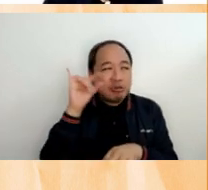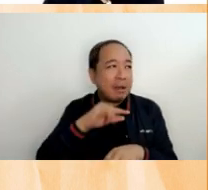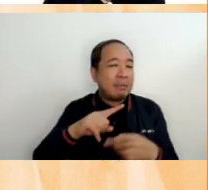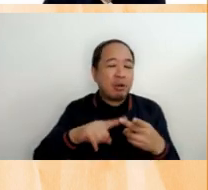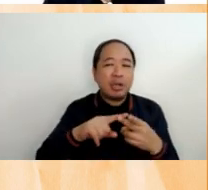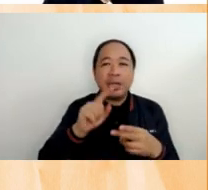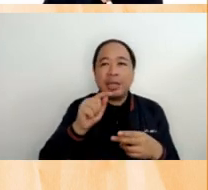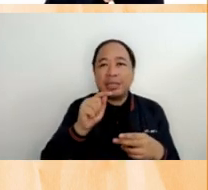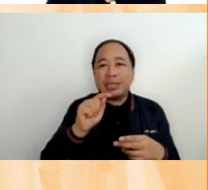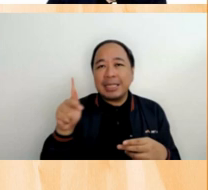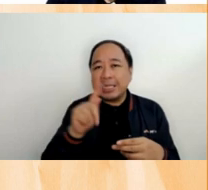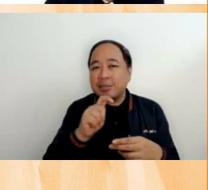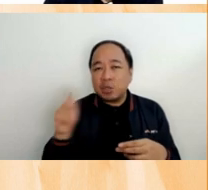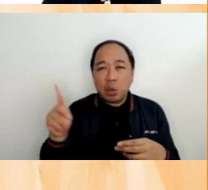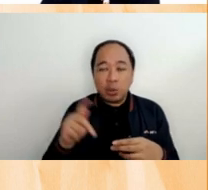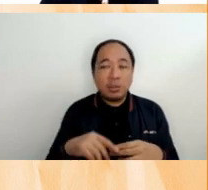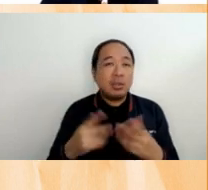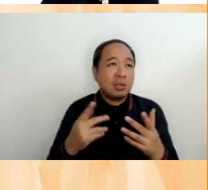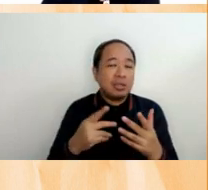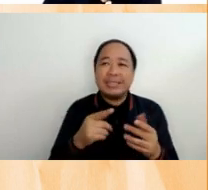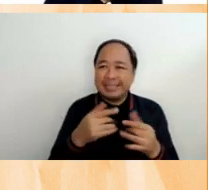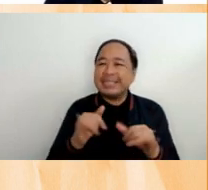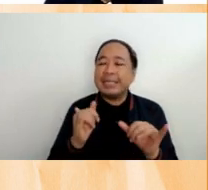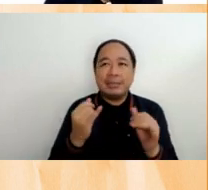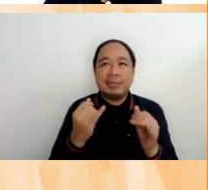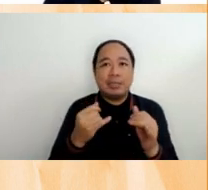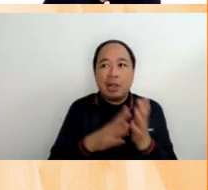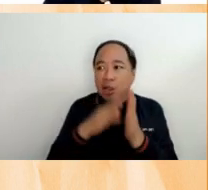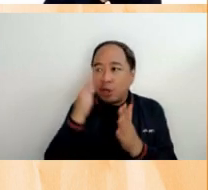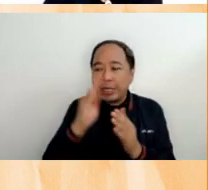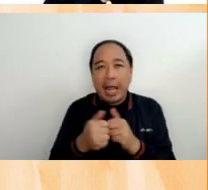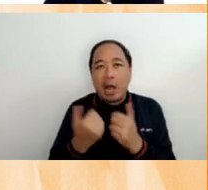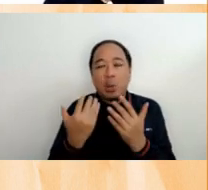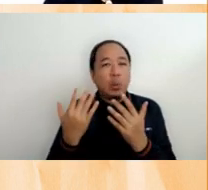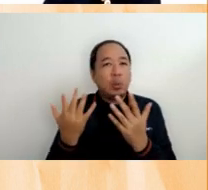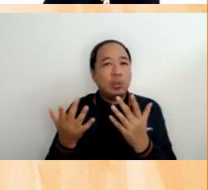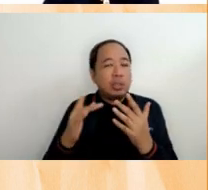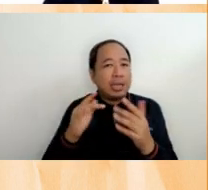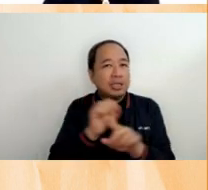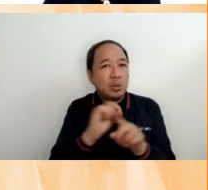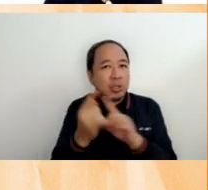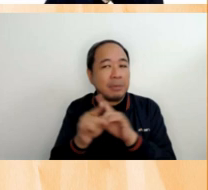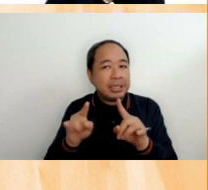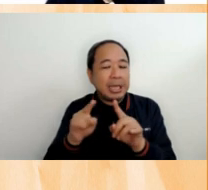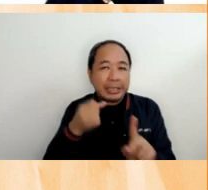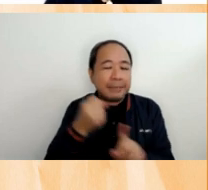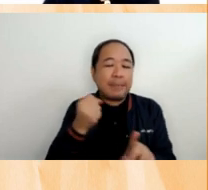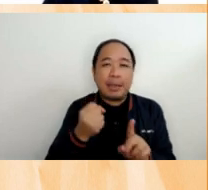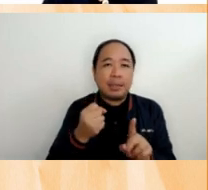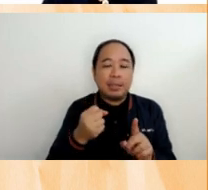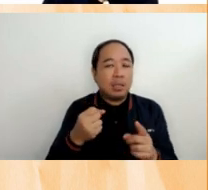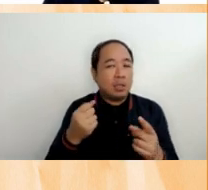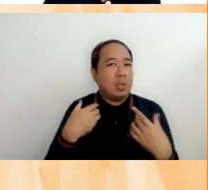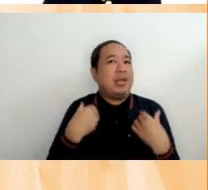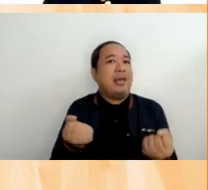different webinar altogether. So yeah, so healthy use can foster positive connections, no? So that's the benefit, no, of